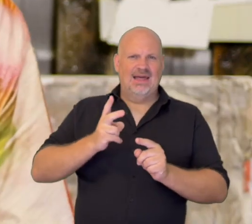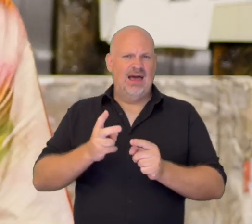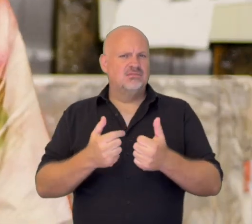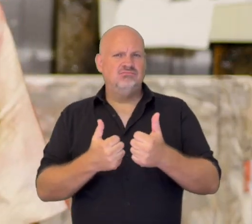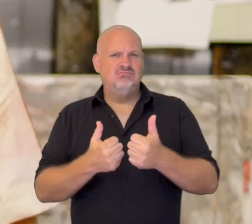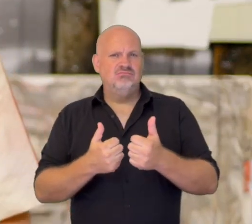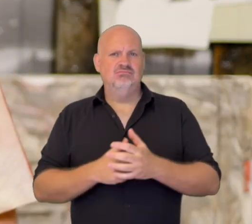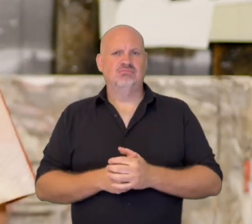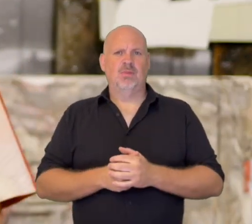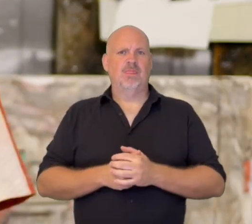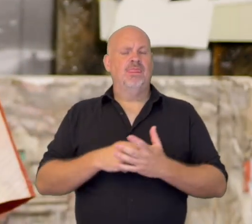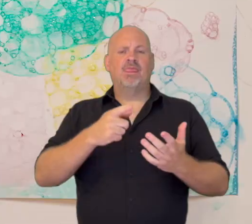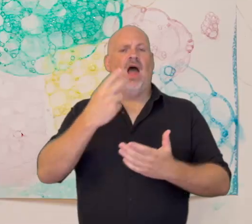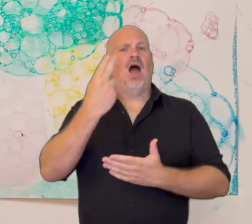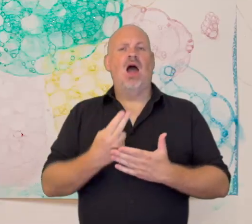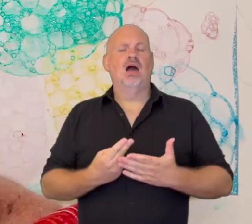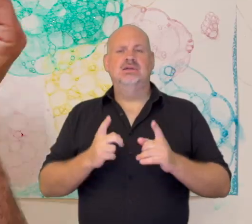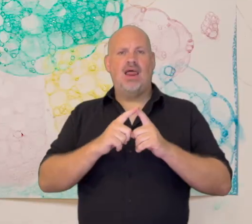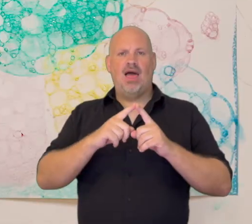artwork there's an element of reinventing oneself.